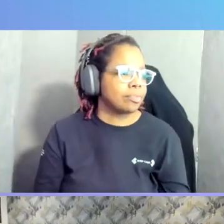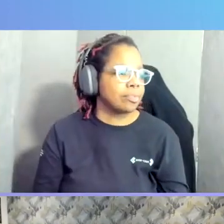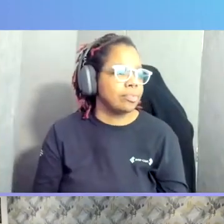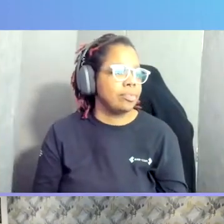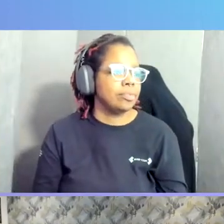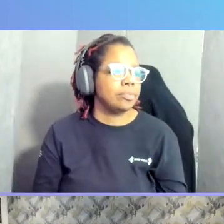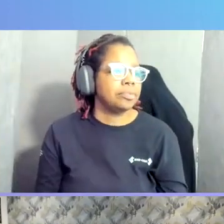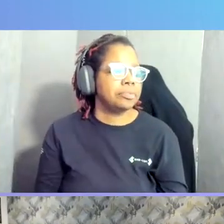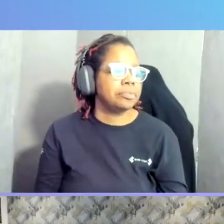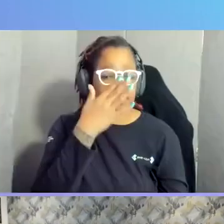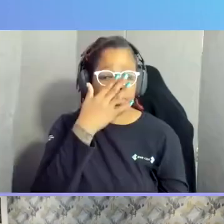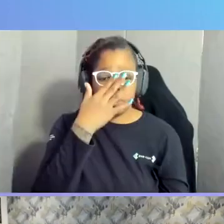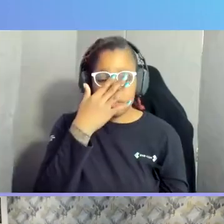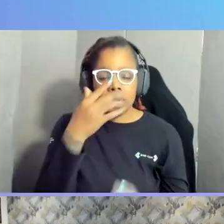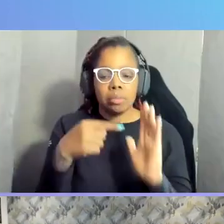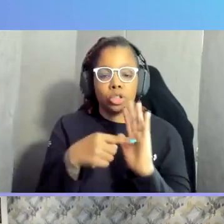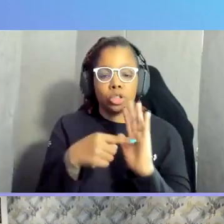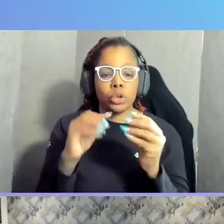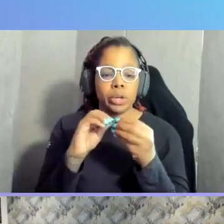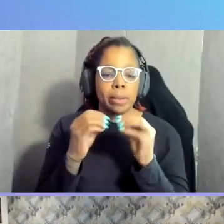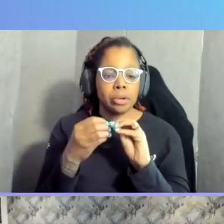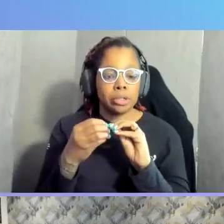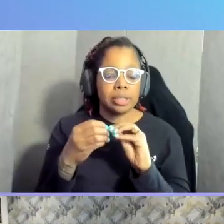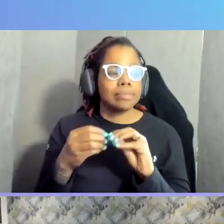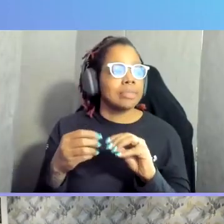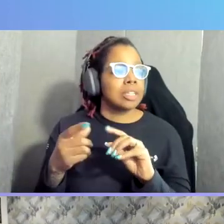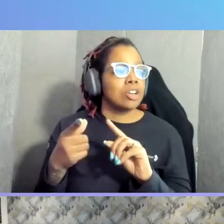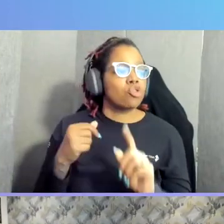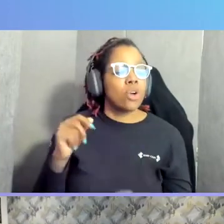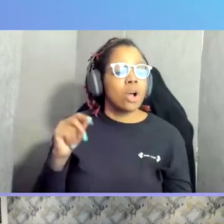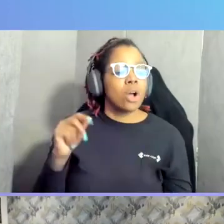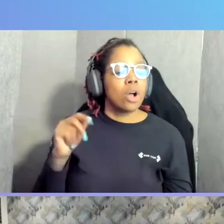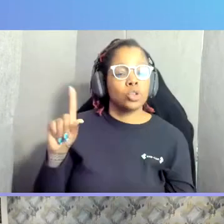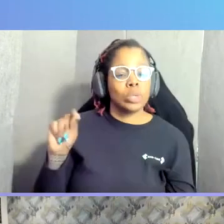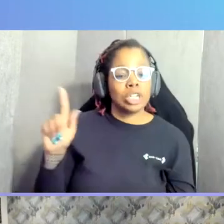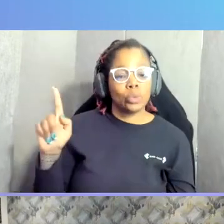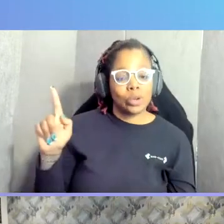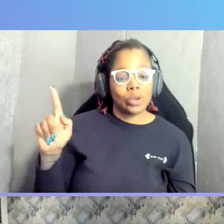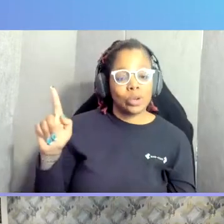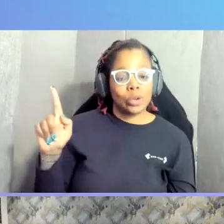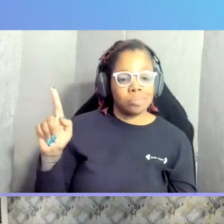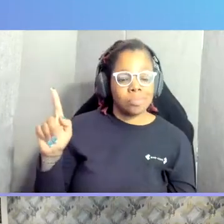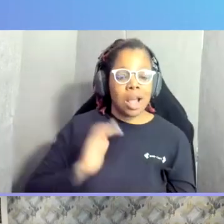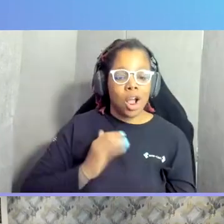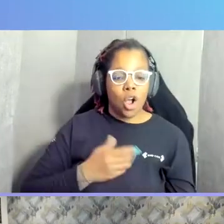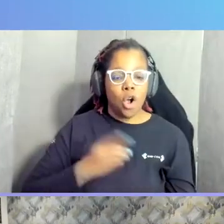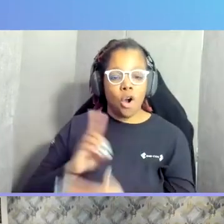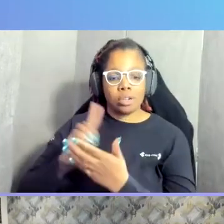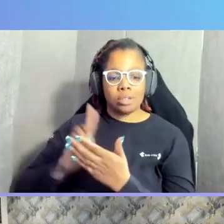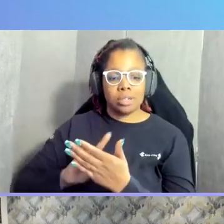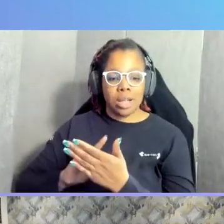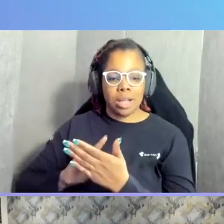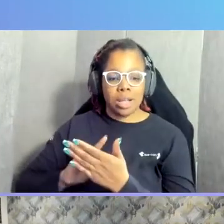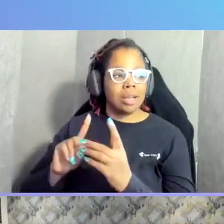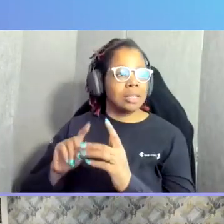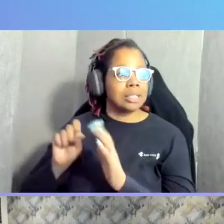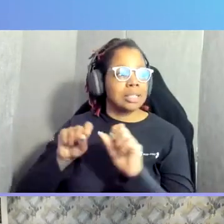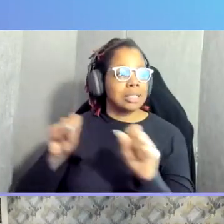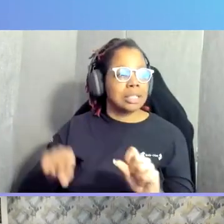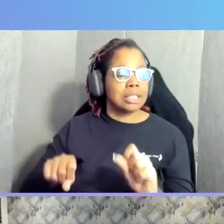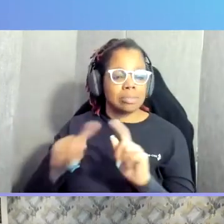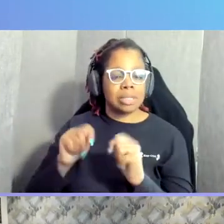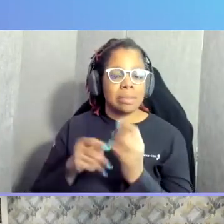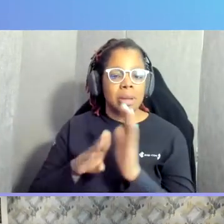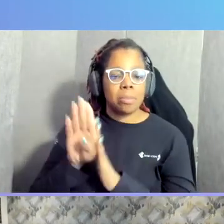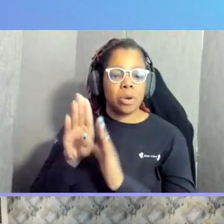Just quickly, I'd like to show you some numbers. Since 2021, our design system team has built over